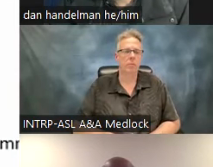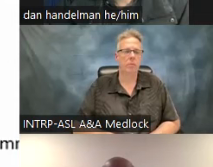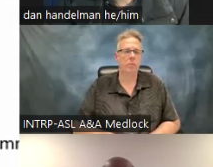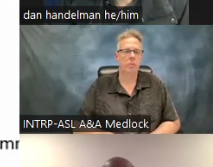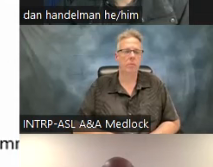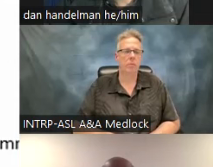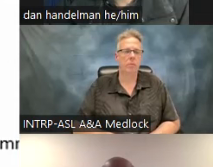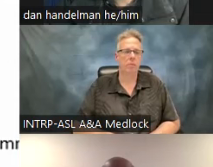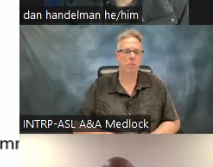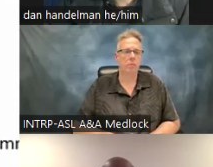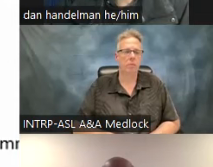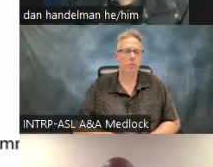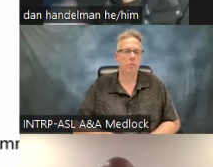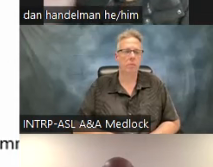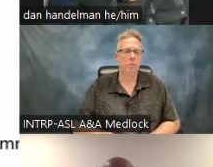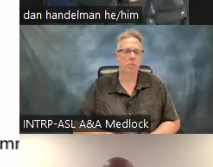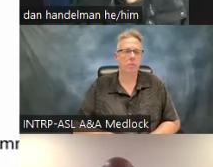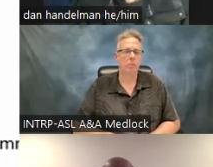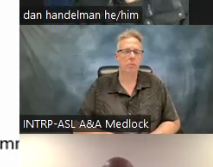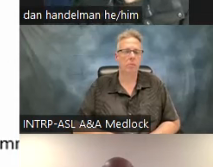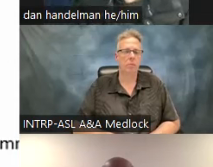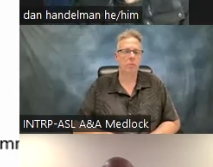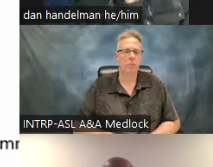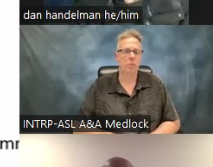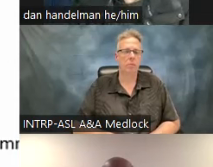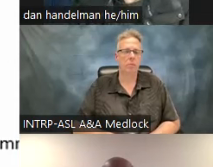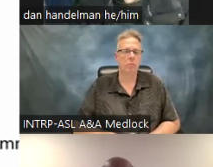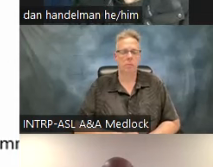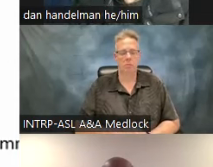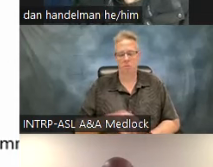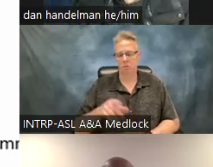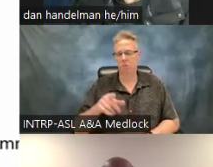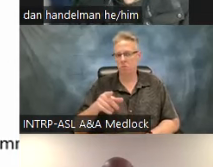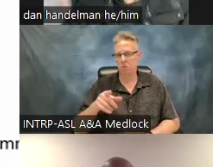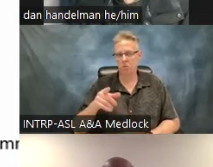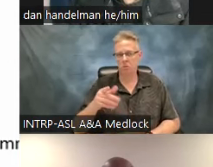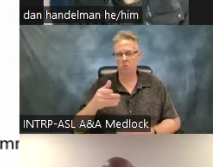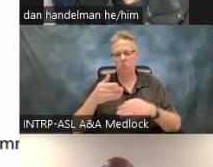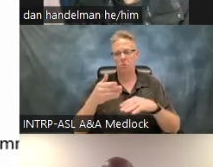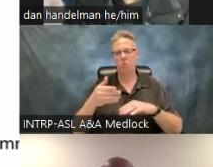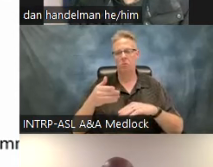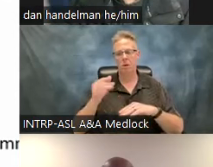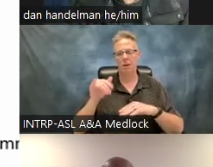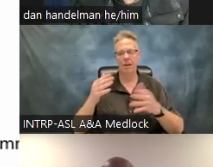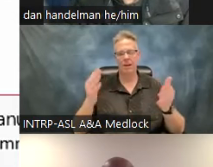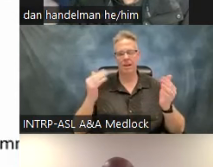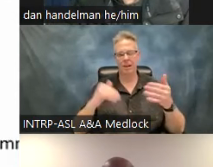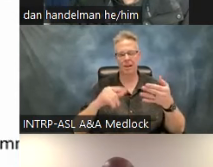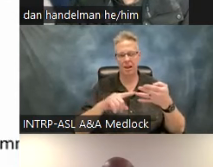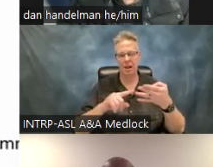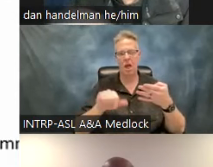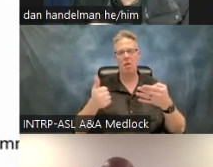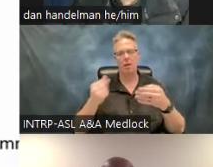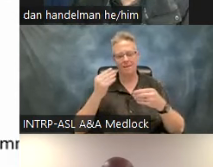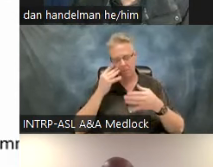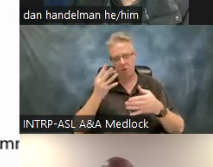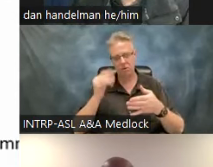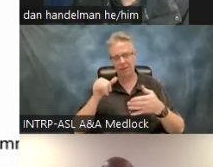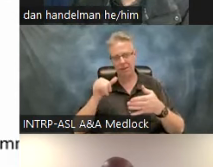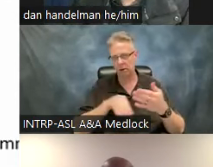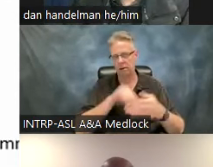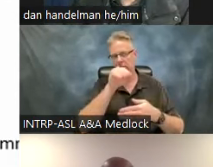safe disposal of the information. So before we get into the longer discussion, the next section is about other information that wasn't